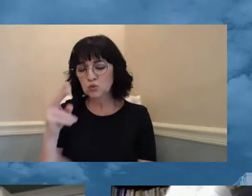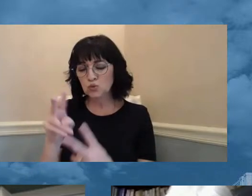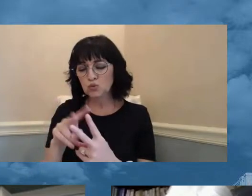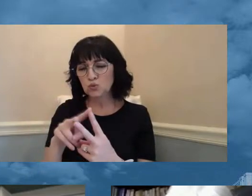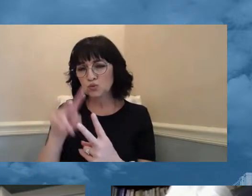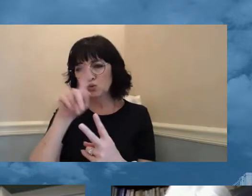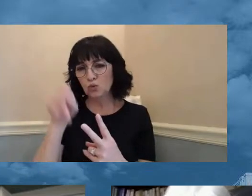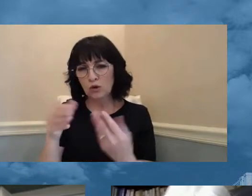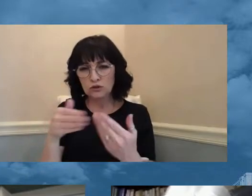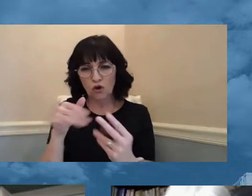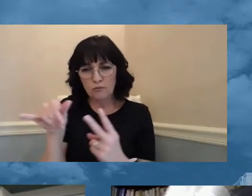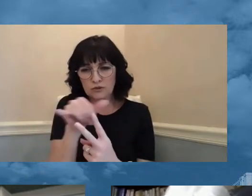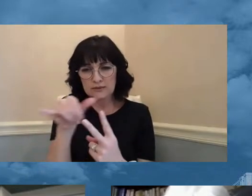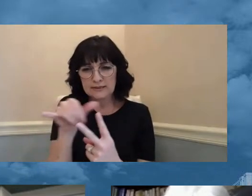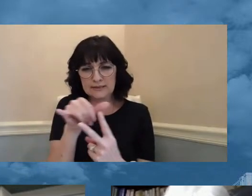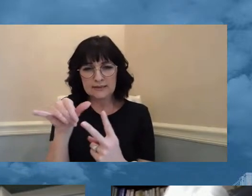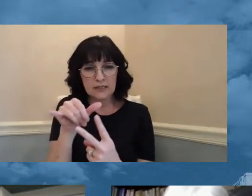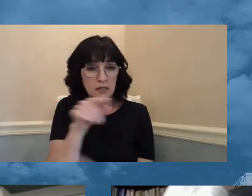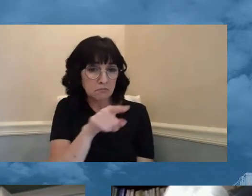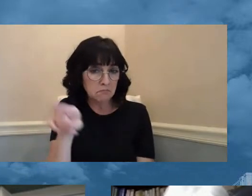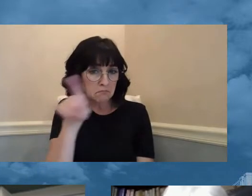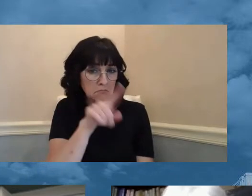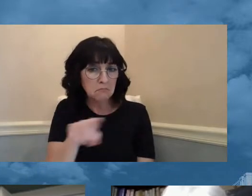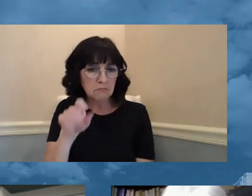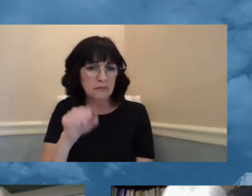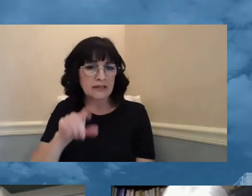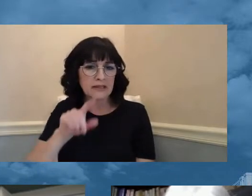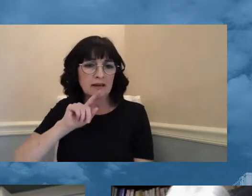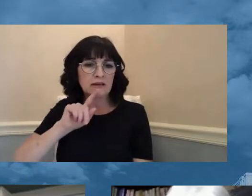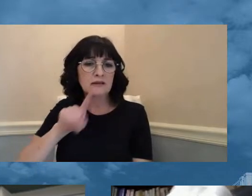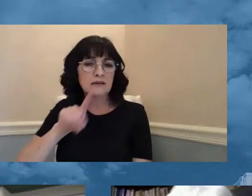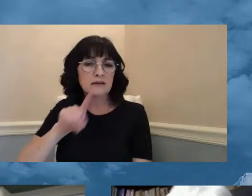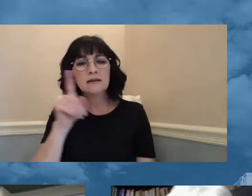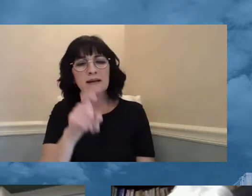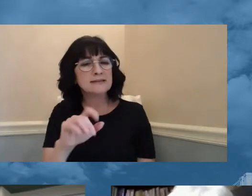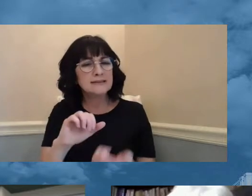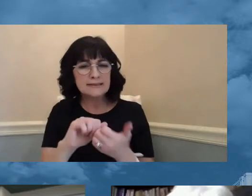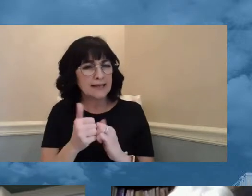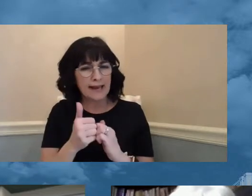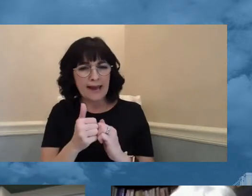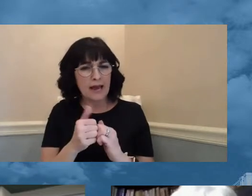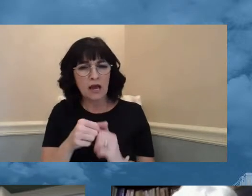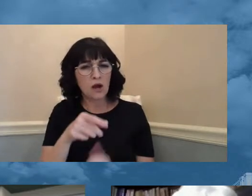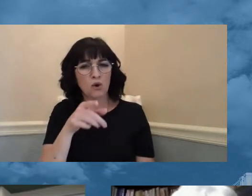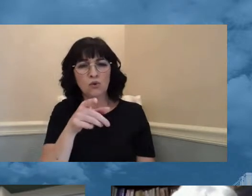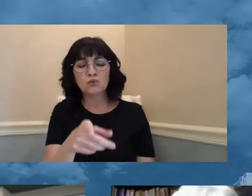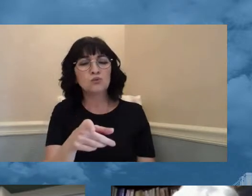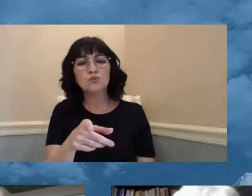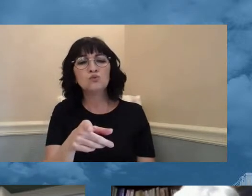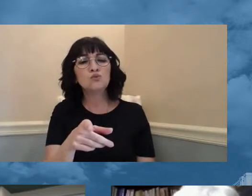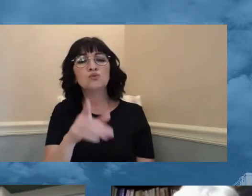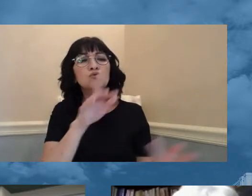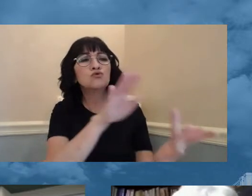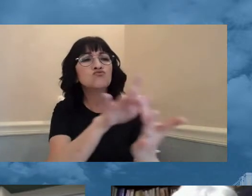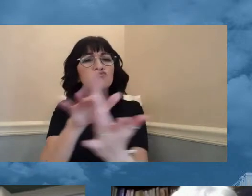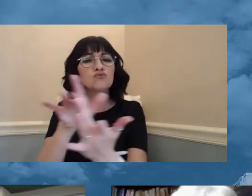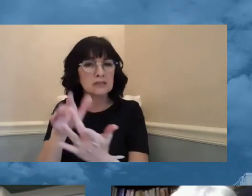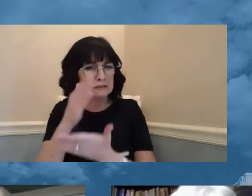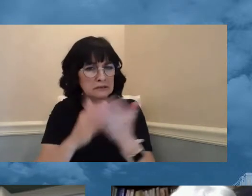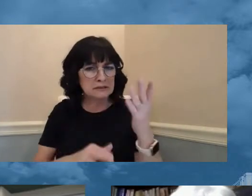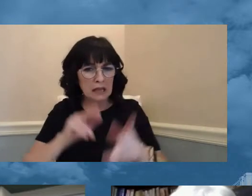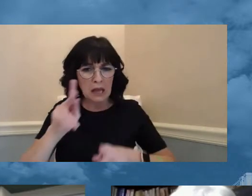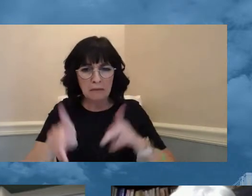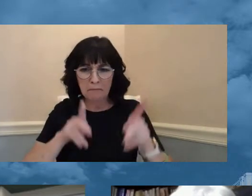several people on the screen can answer them. How are you reaching out to underserved residents who may not have internet connections or even